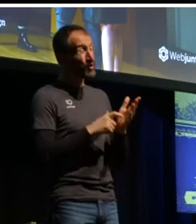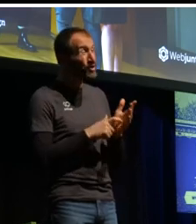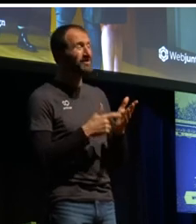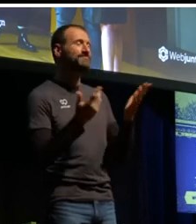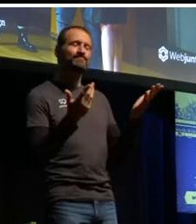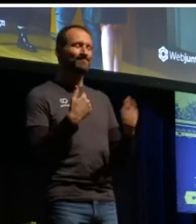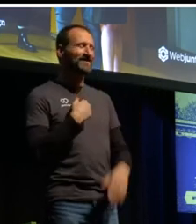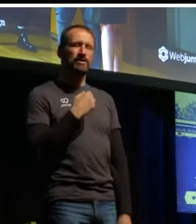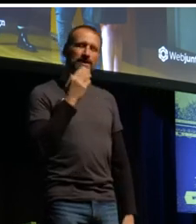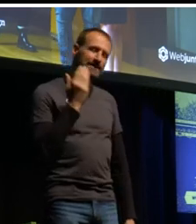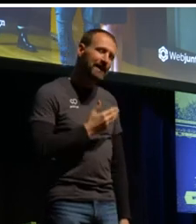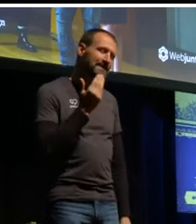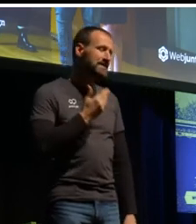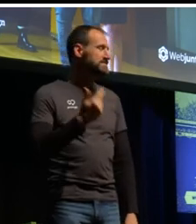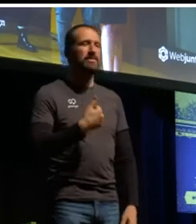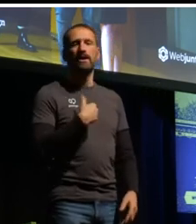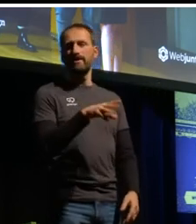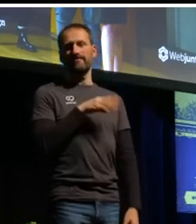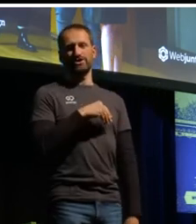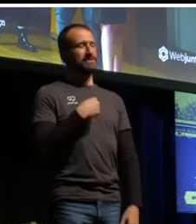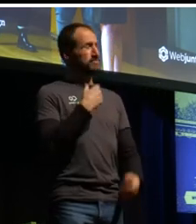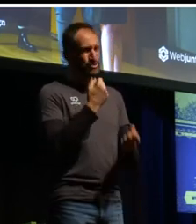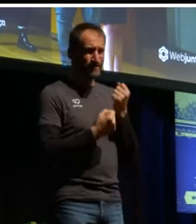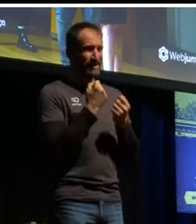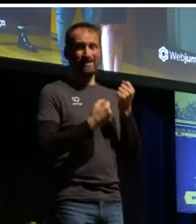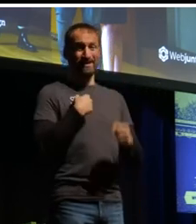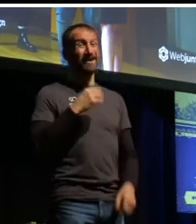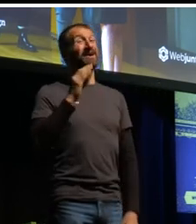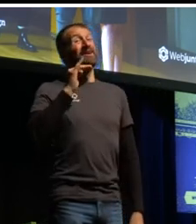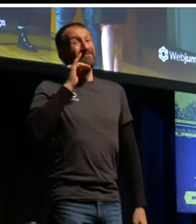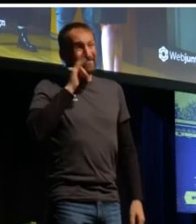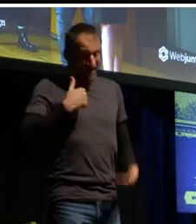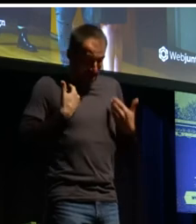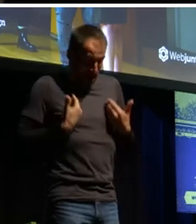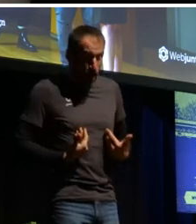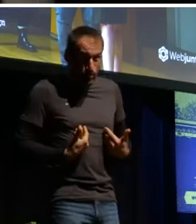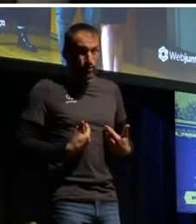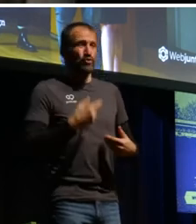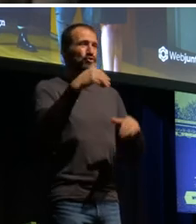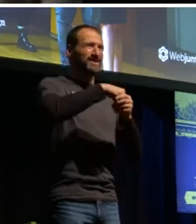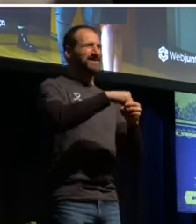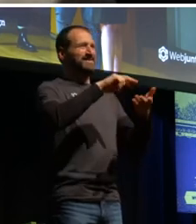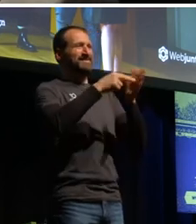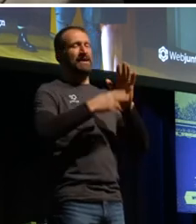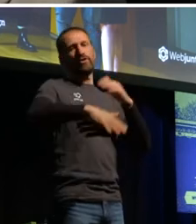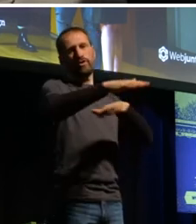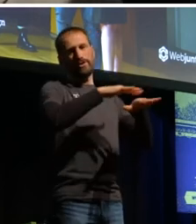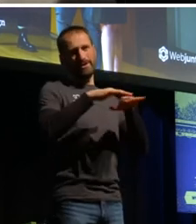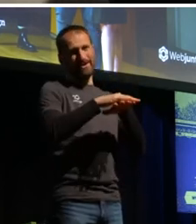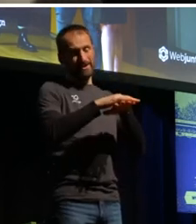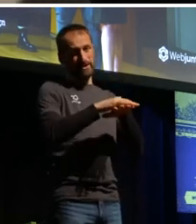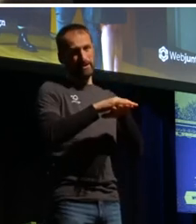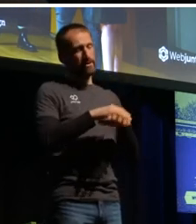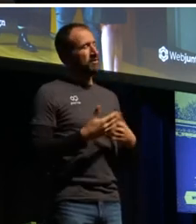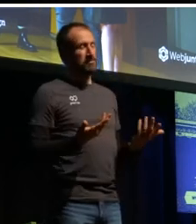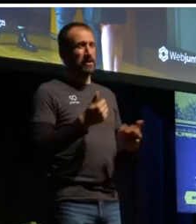it frustrates me every time that I have to say how difficult it is to be a woman in tech or a person of color in tech, but a lot of people make a lot of assumptions